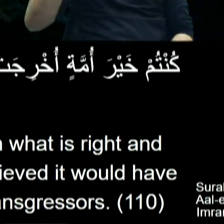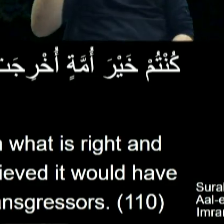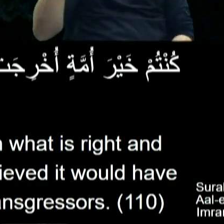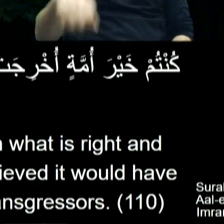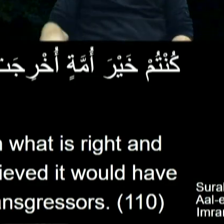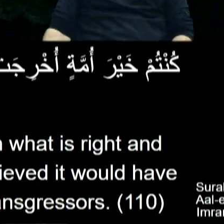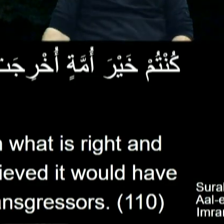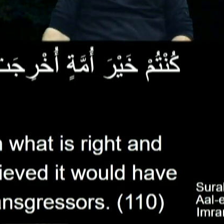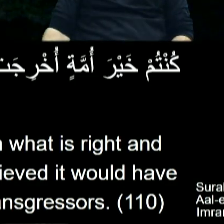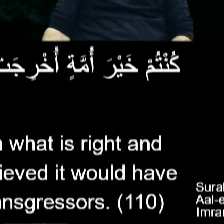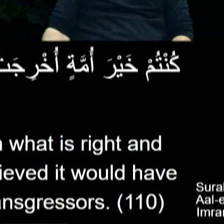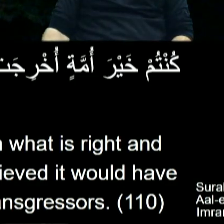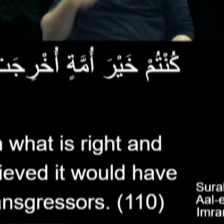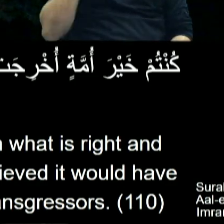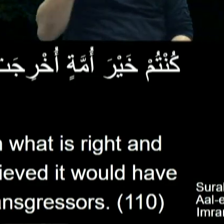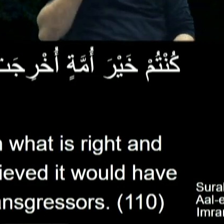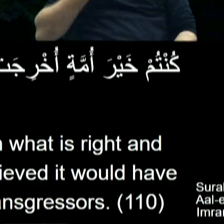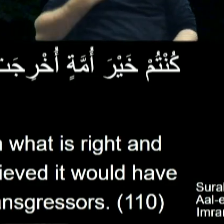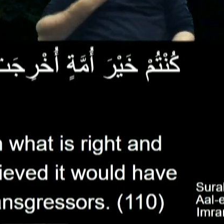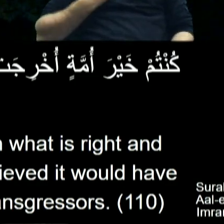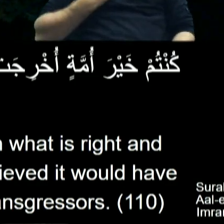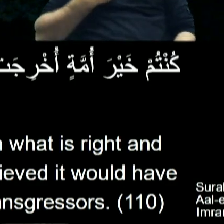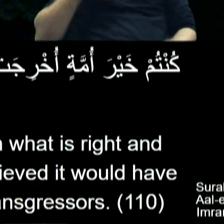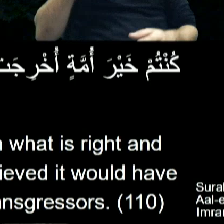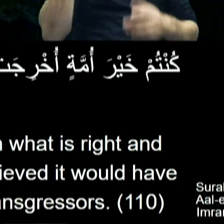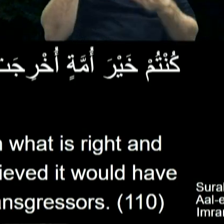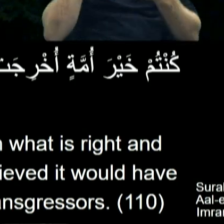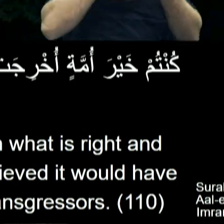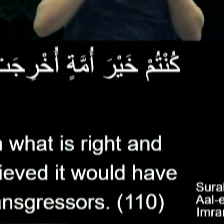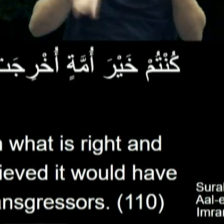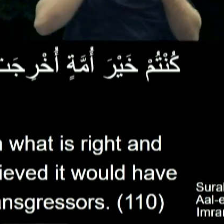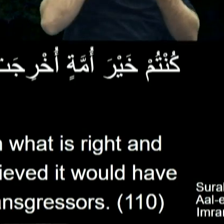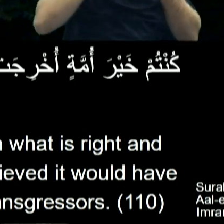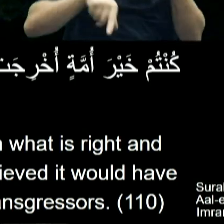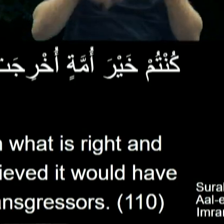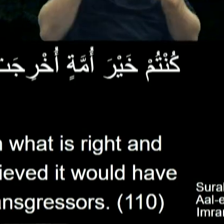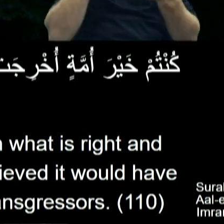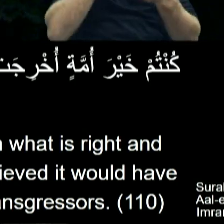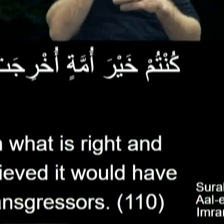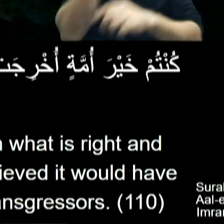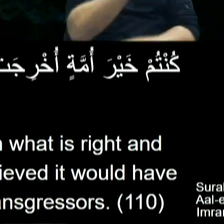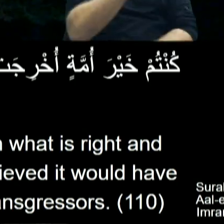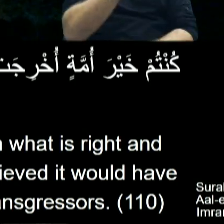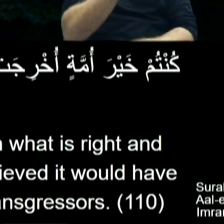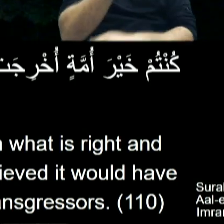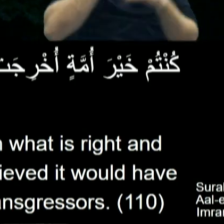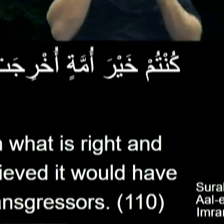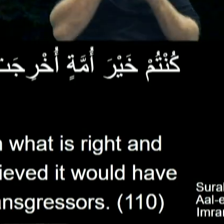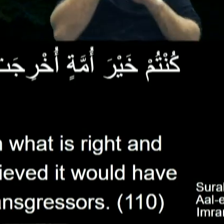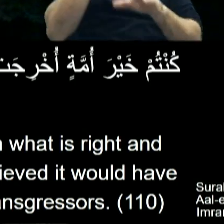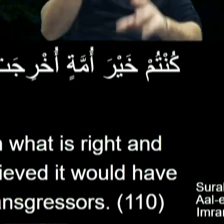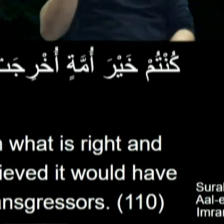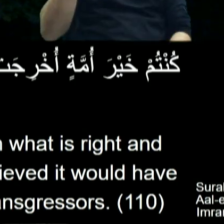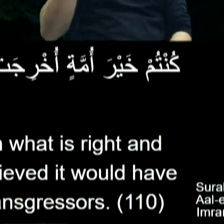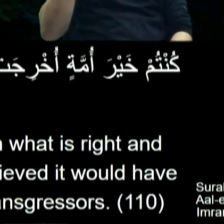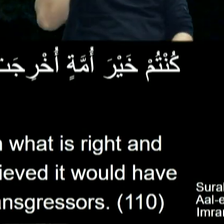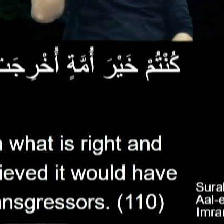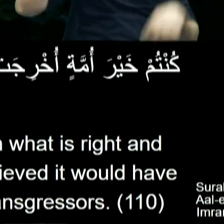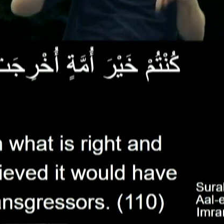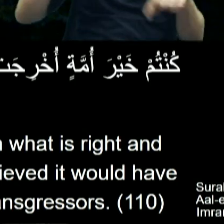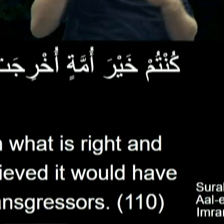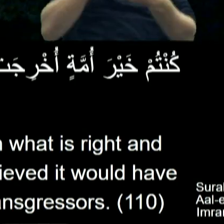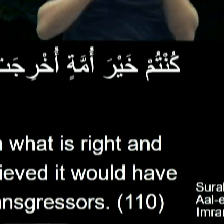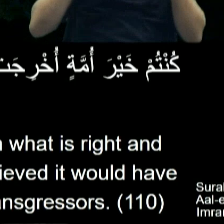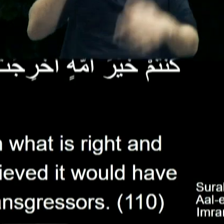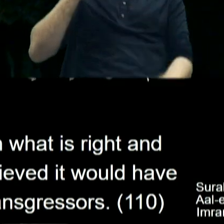I'm not one of those that bashes the West. I think there are things that are very Islamic that we find in this part of the world that we don't